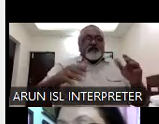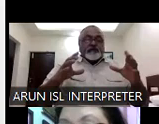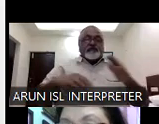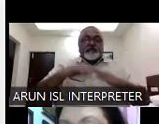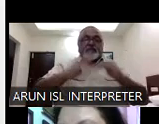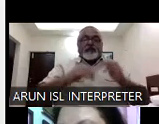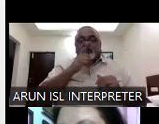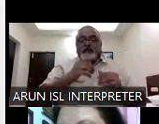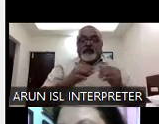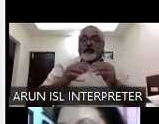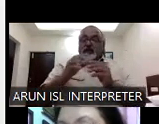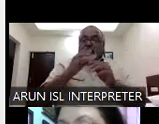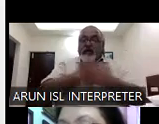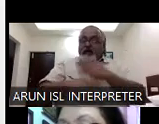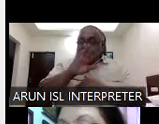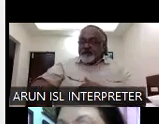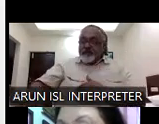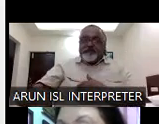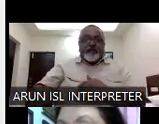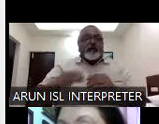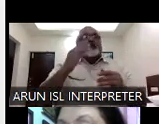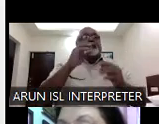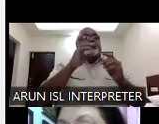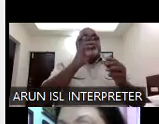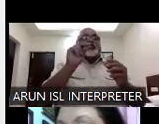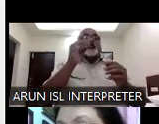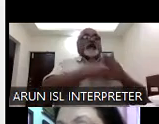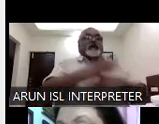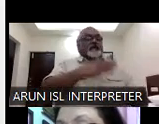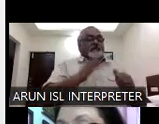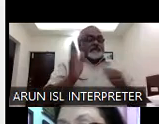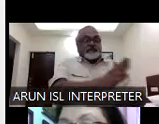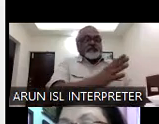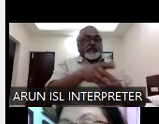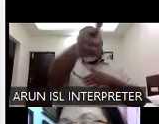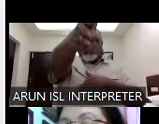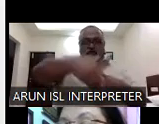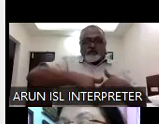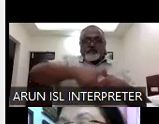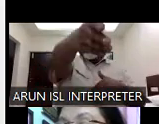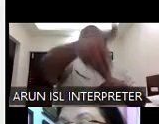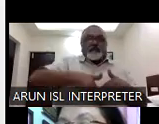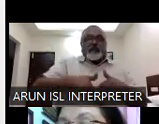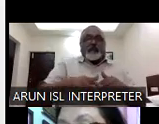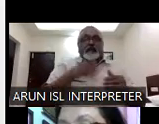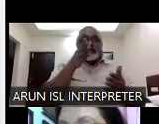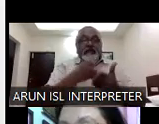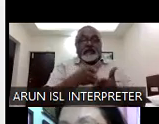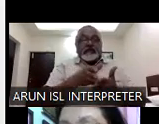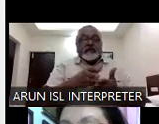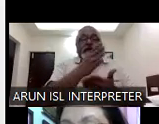and non-disabled. Now, these boundaries, it's very, these boundaries are boundaries of